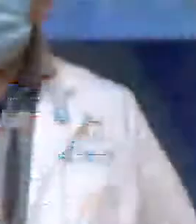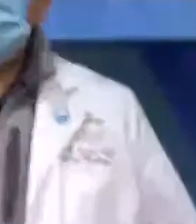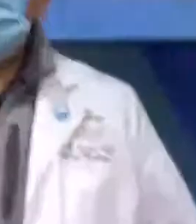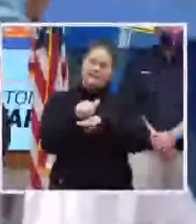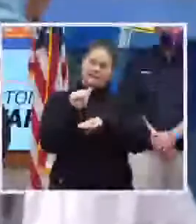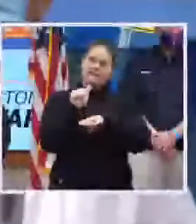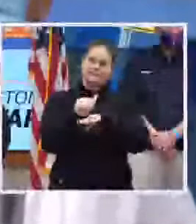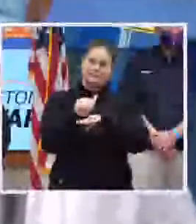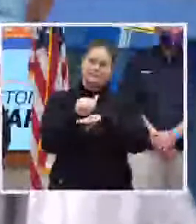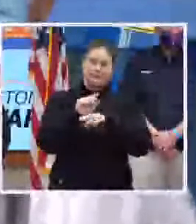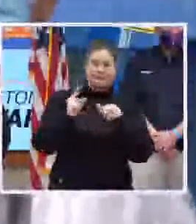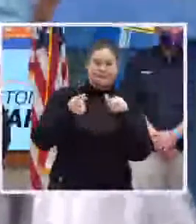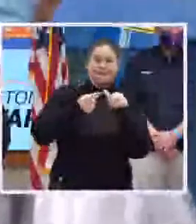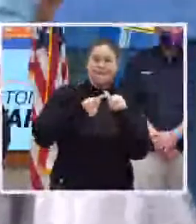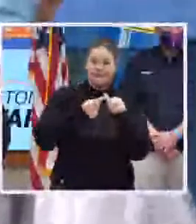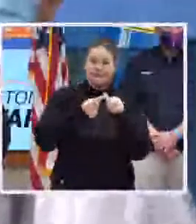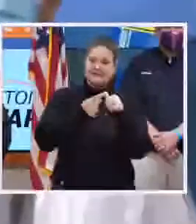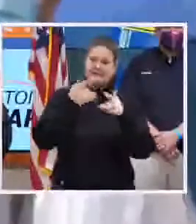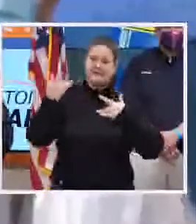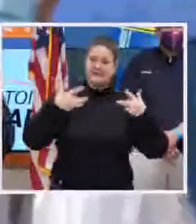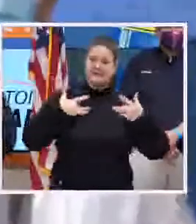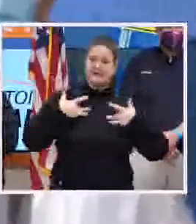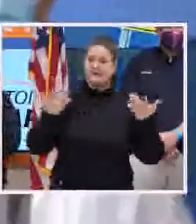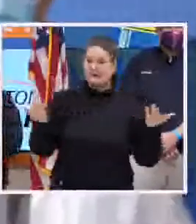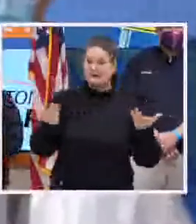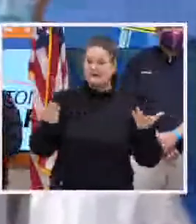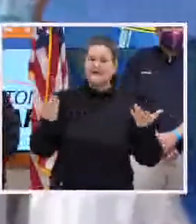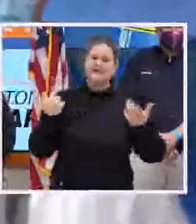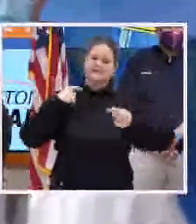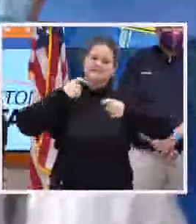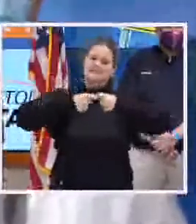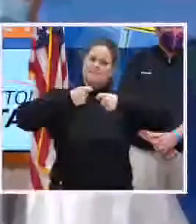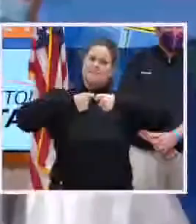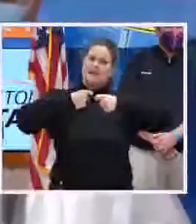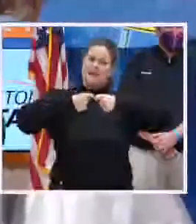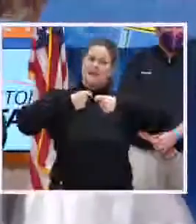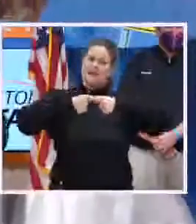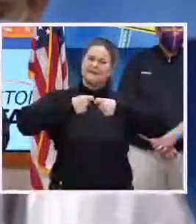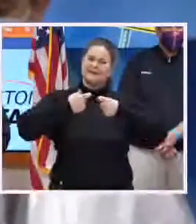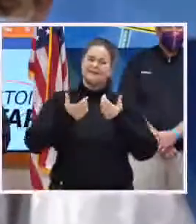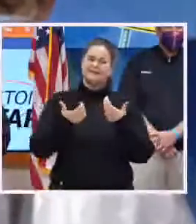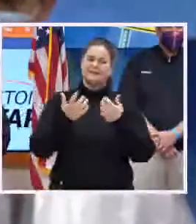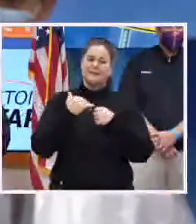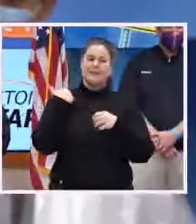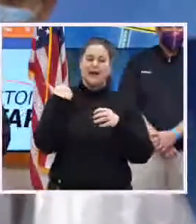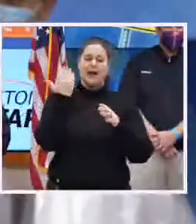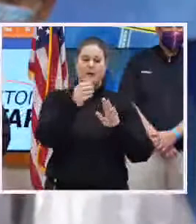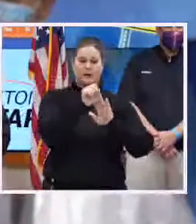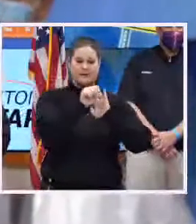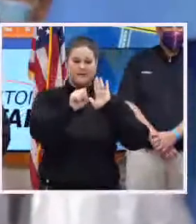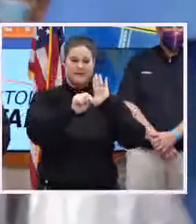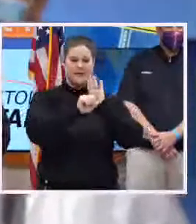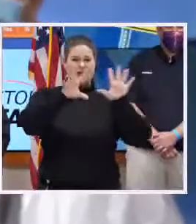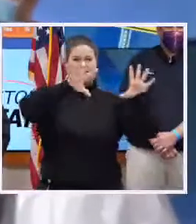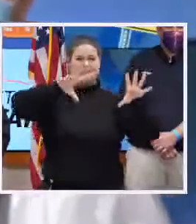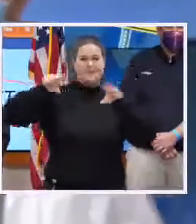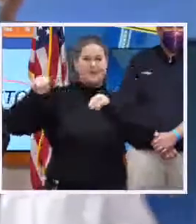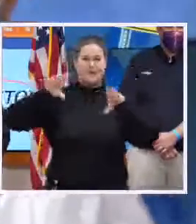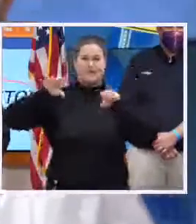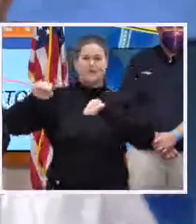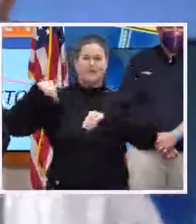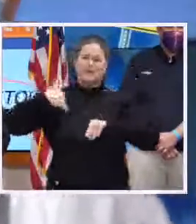Our primary concern right now continues to be power. The state ERCOT power outages are hitting